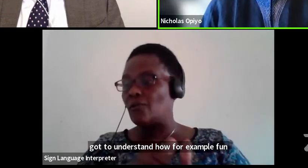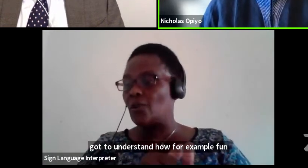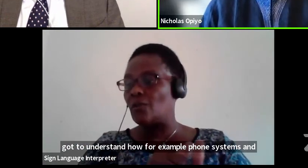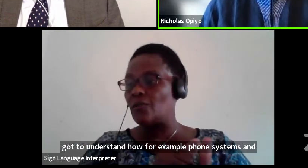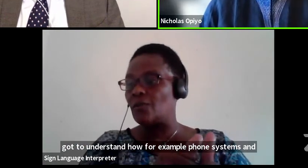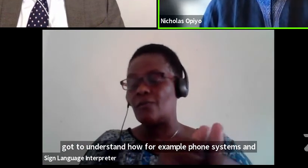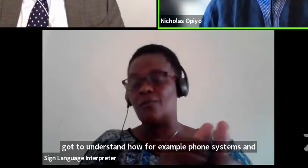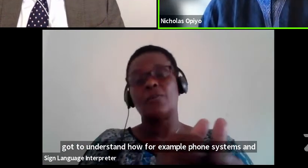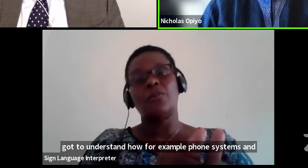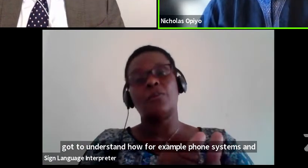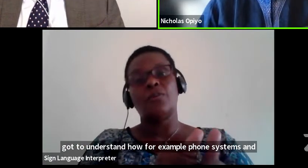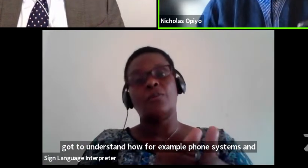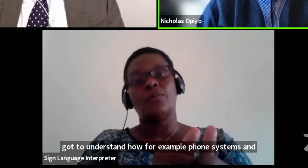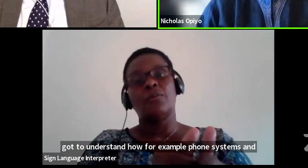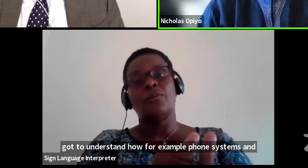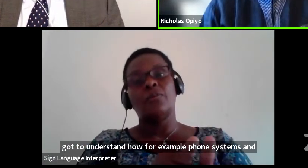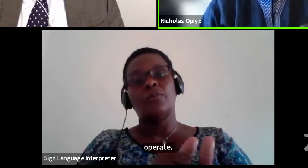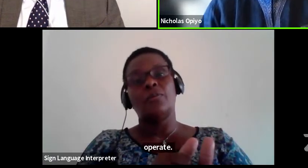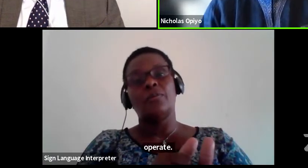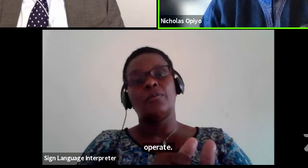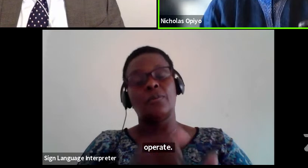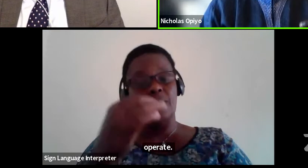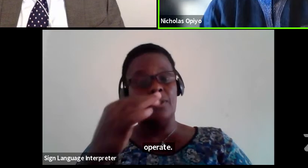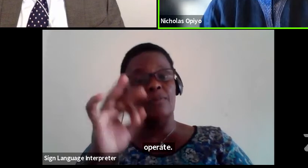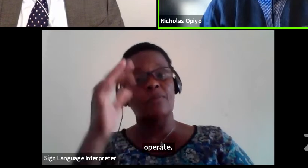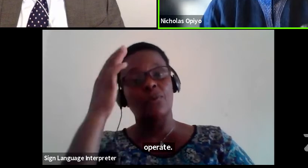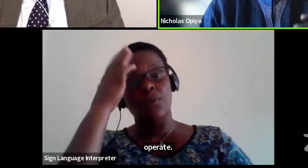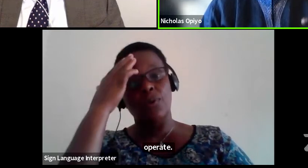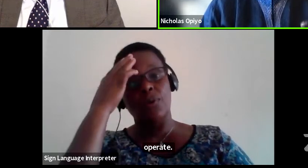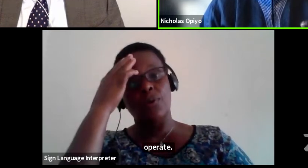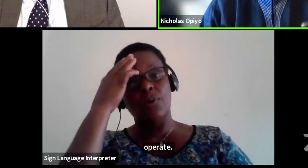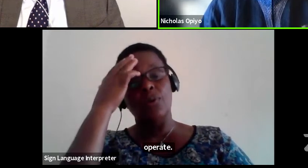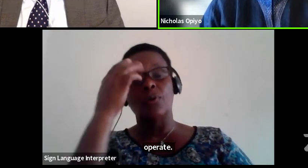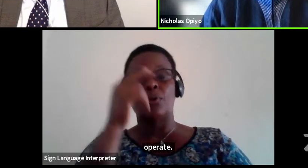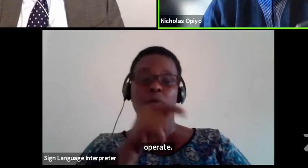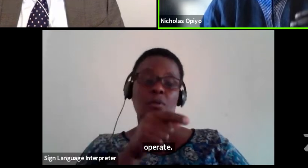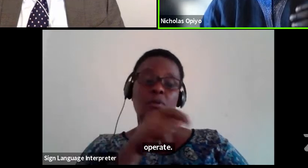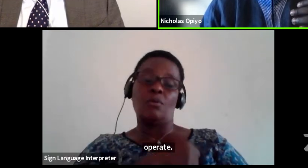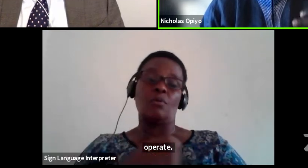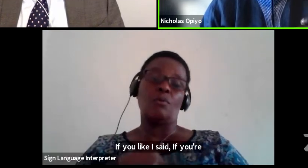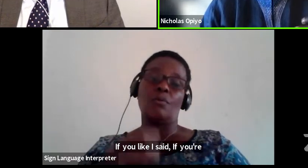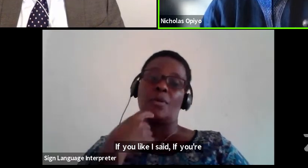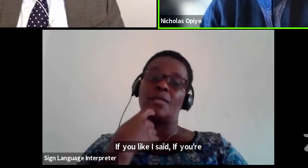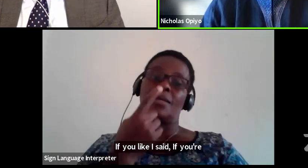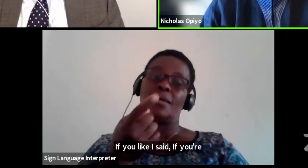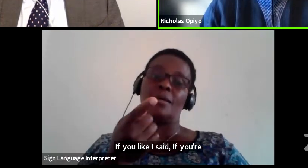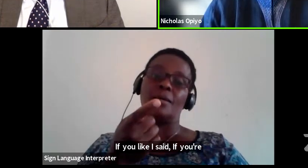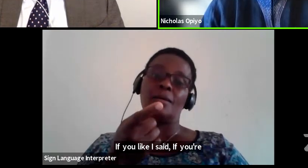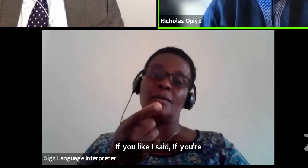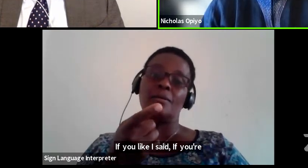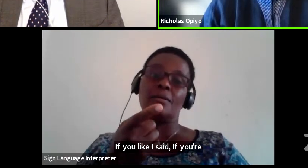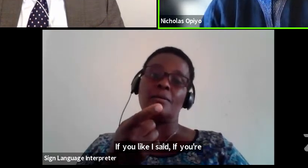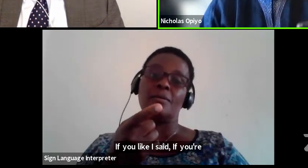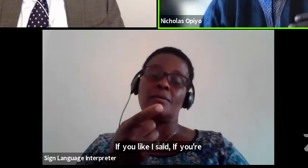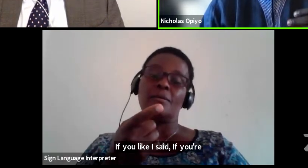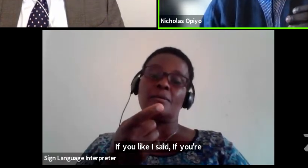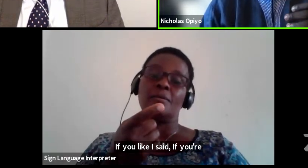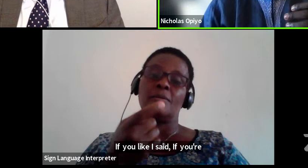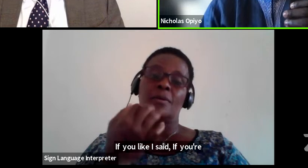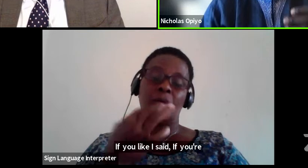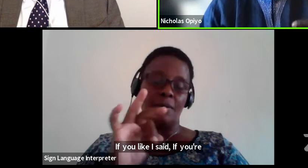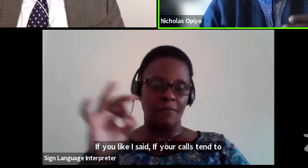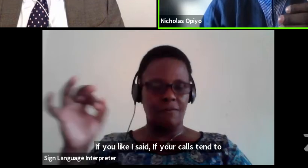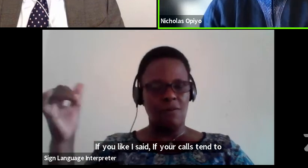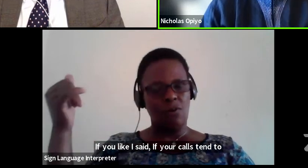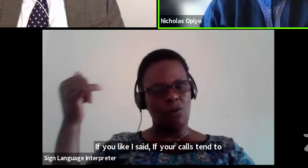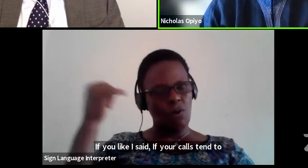operate. If you are, like Zaida said, if your calls tend